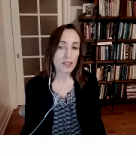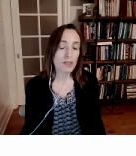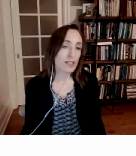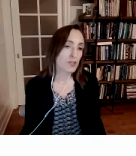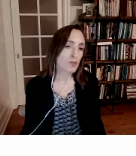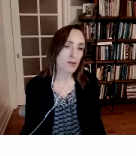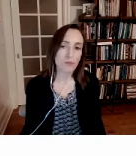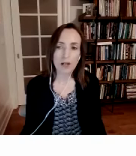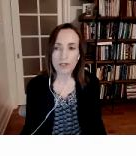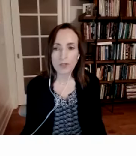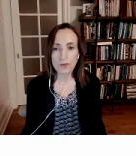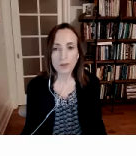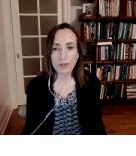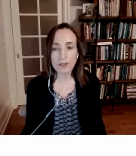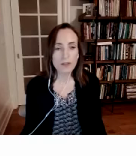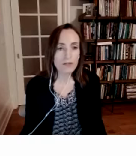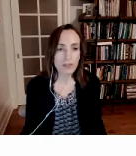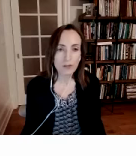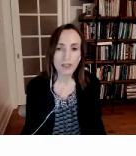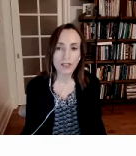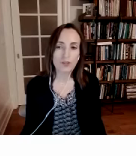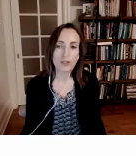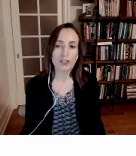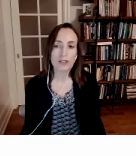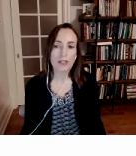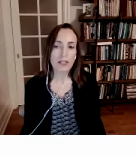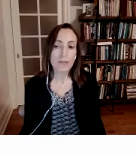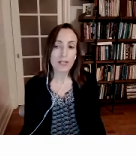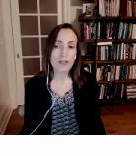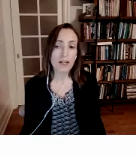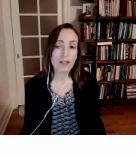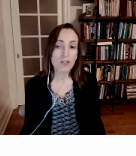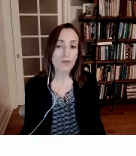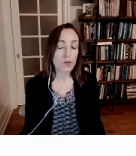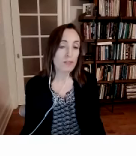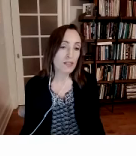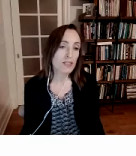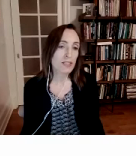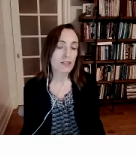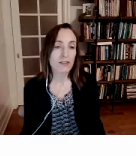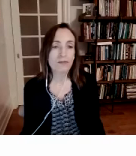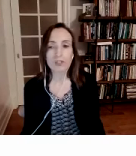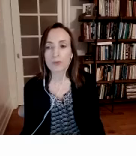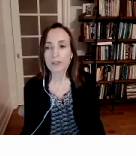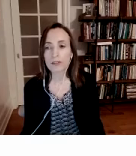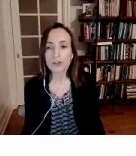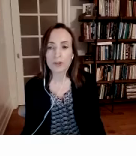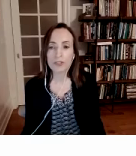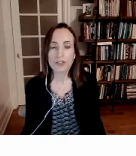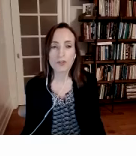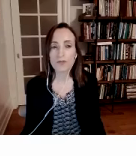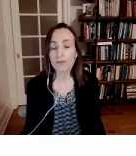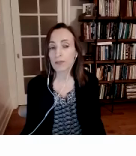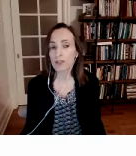imposing expectations about the prominence of a word or of a linguistic expression based on its informativity, which would